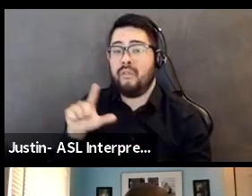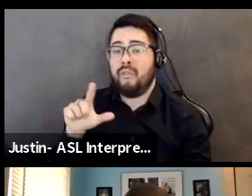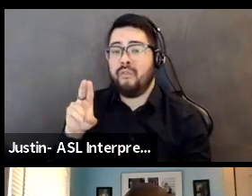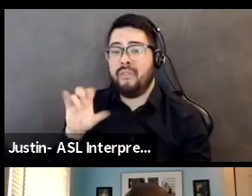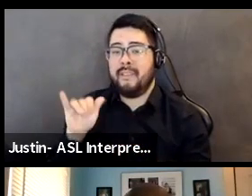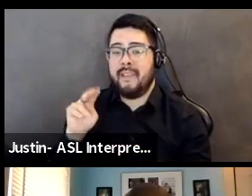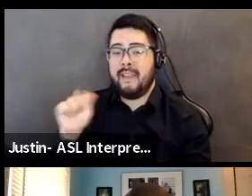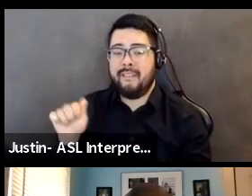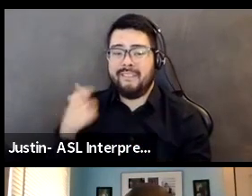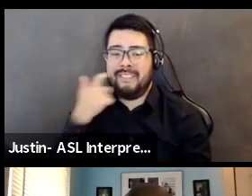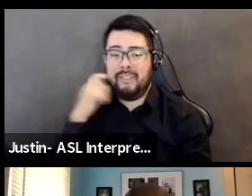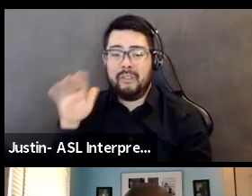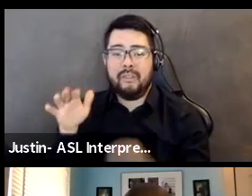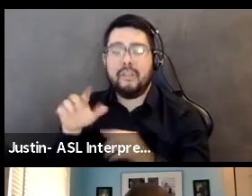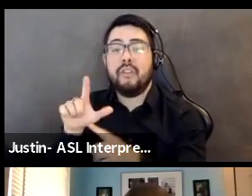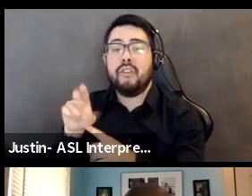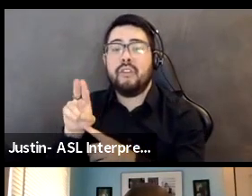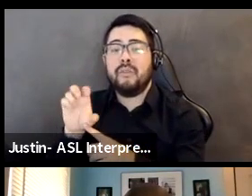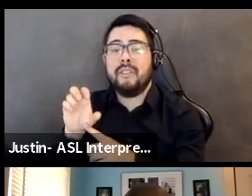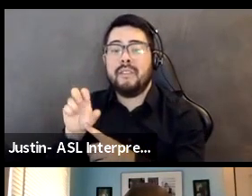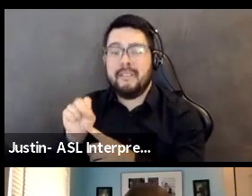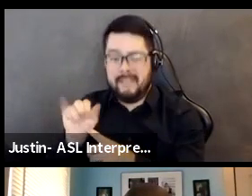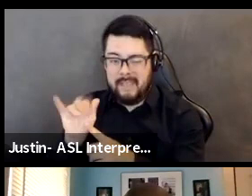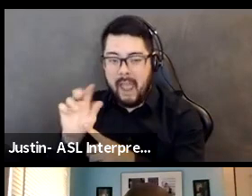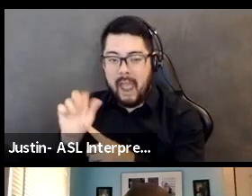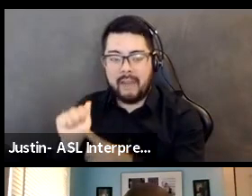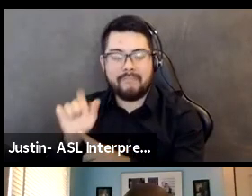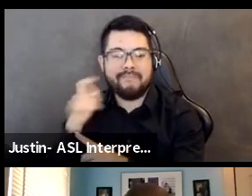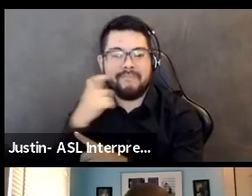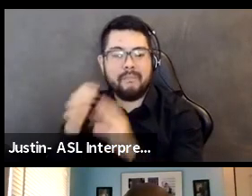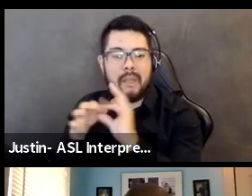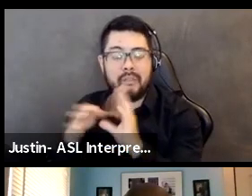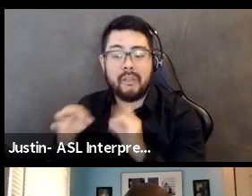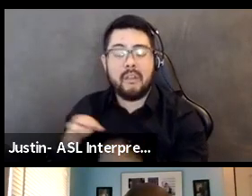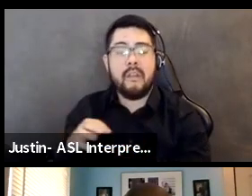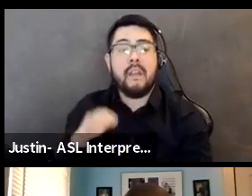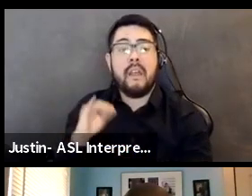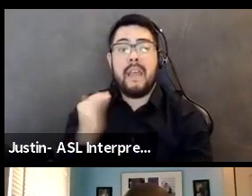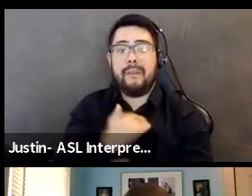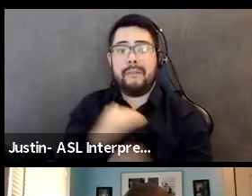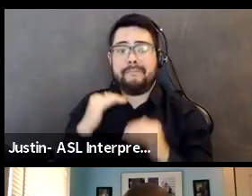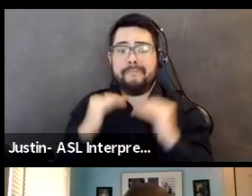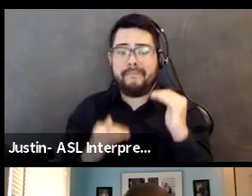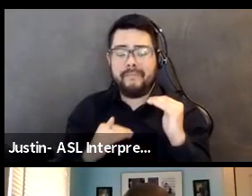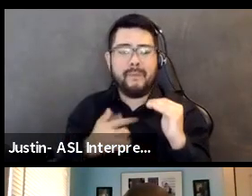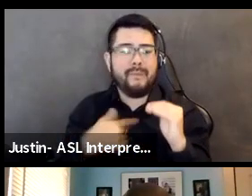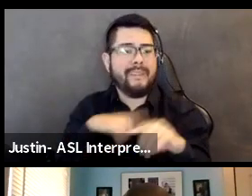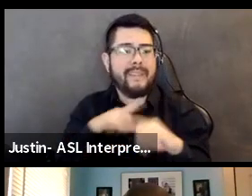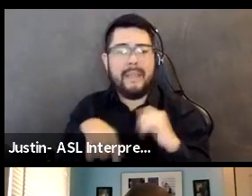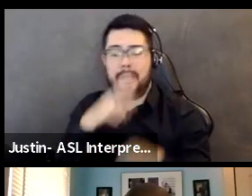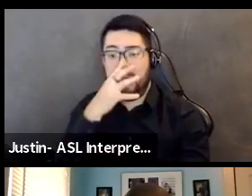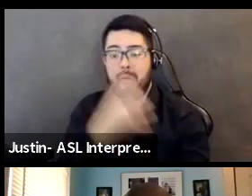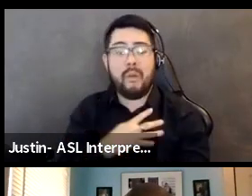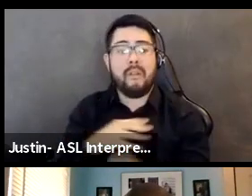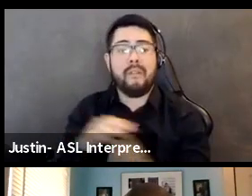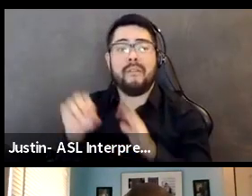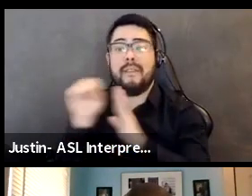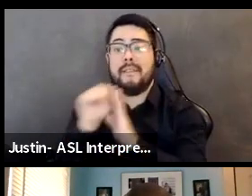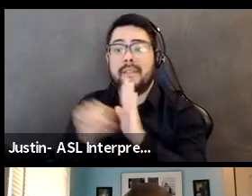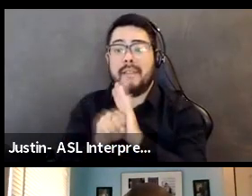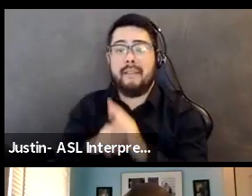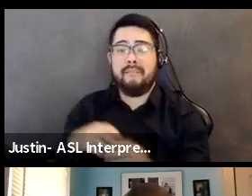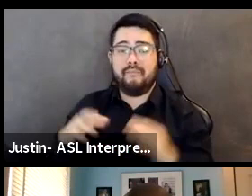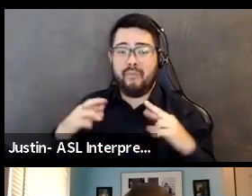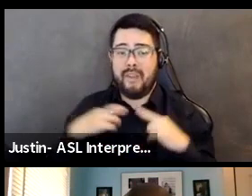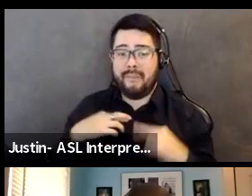said we could not ignore the inequality of the state pension contribution